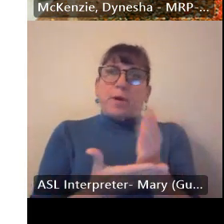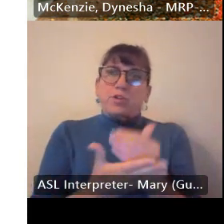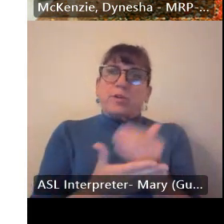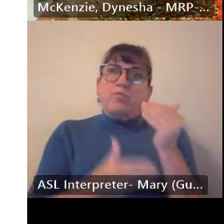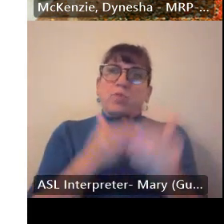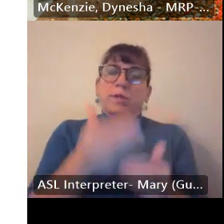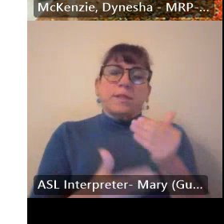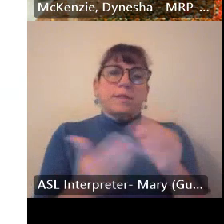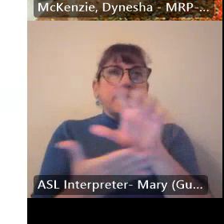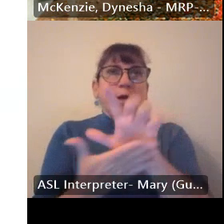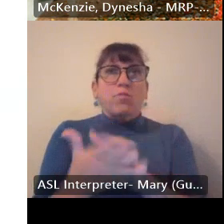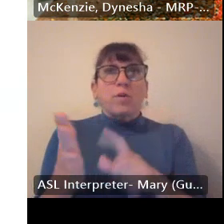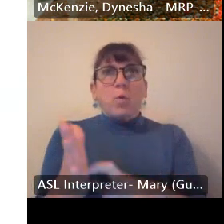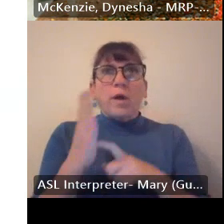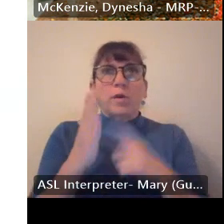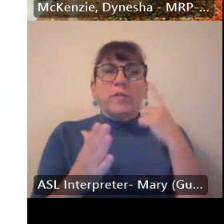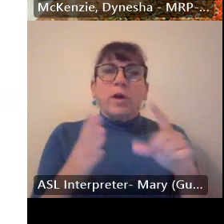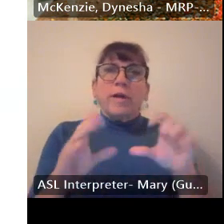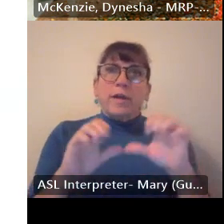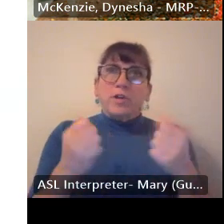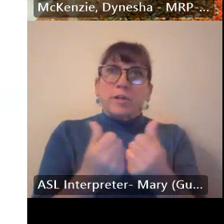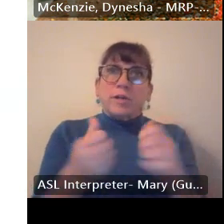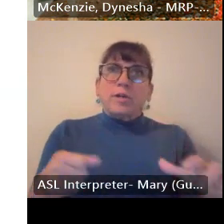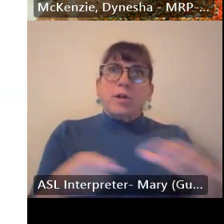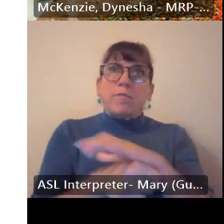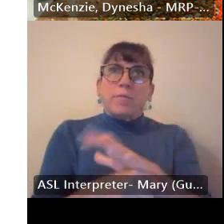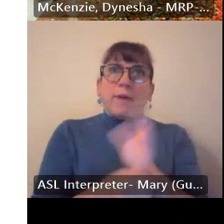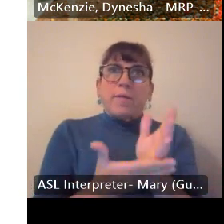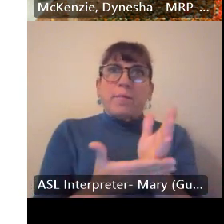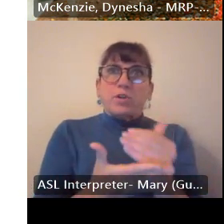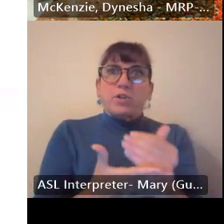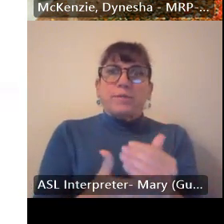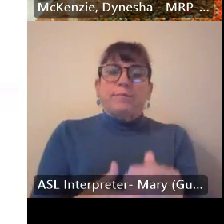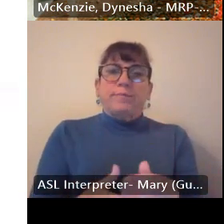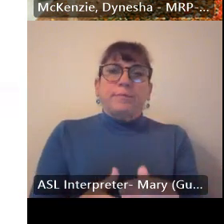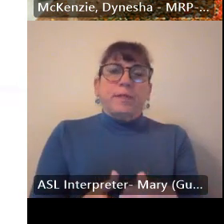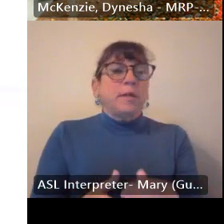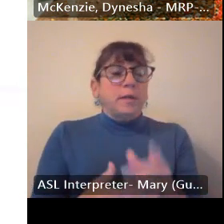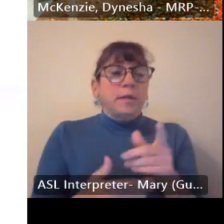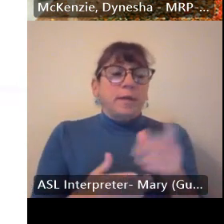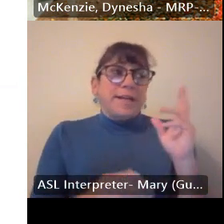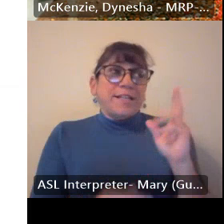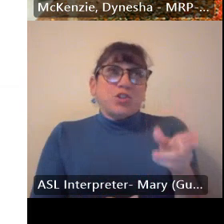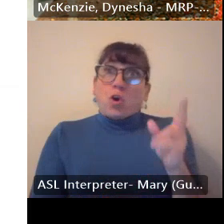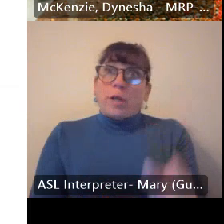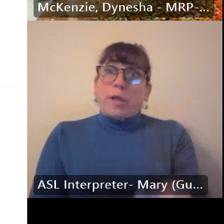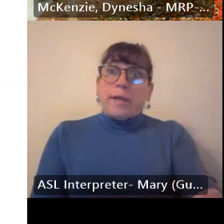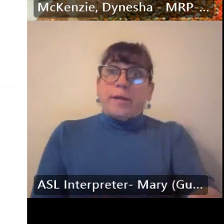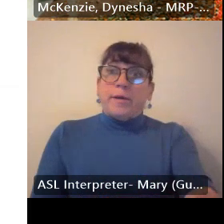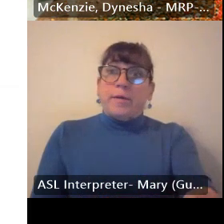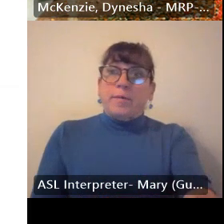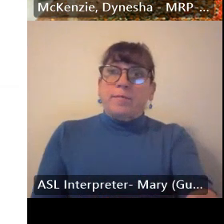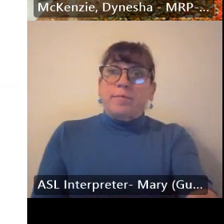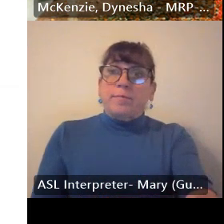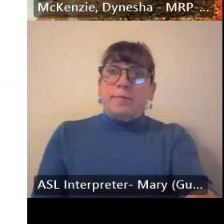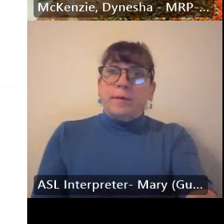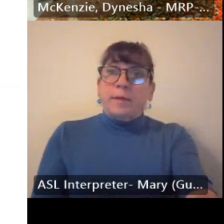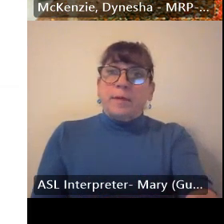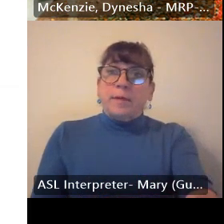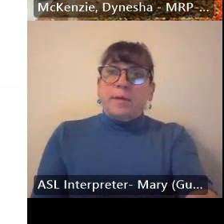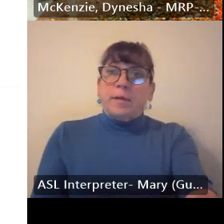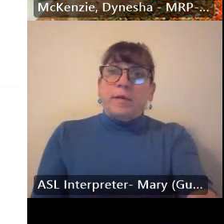requirements, the agencies that are covered by the budget. There have historically been a couple of agencies that are